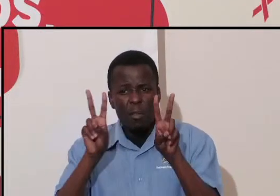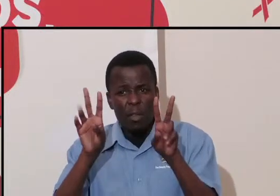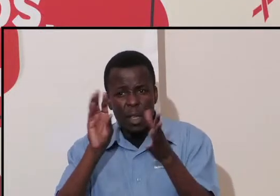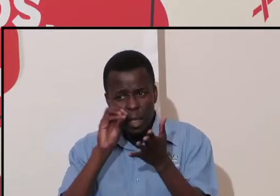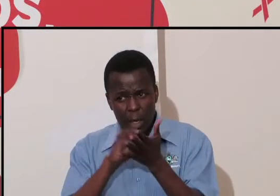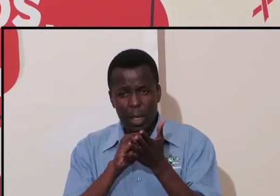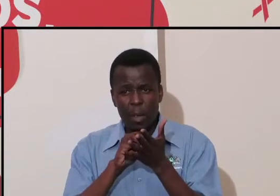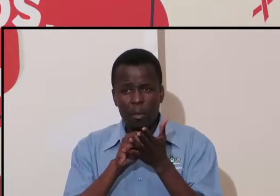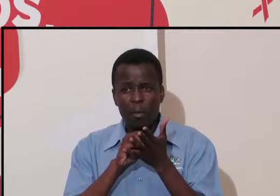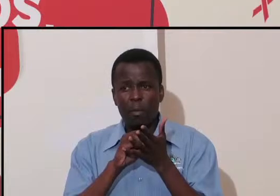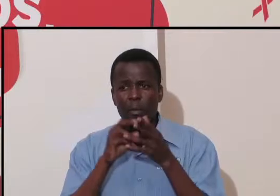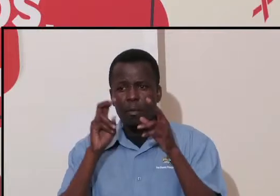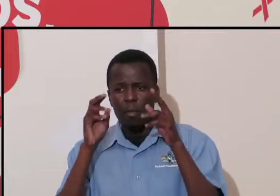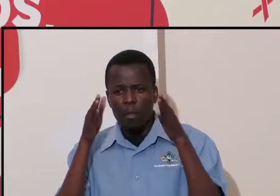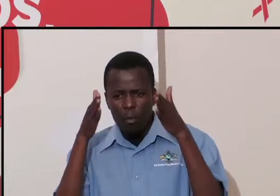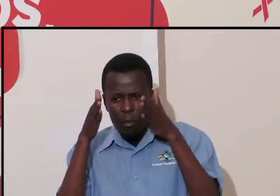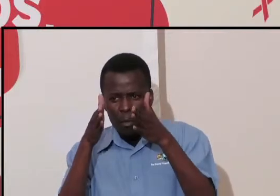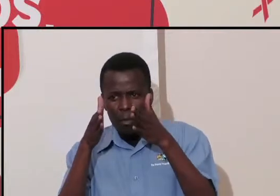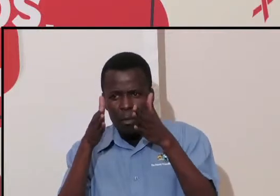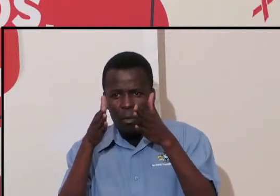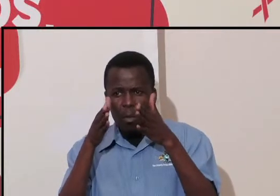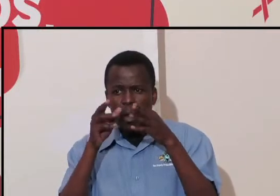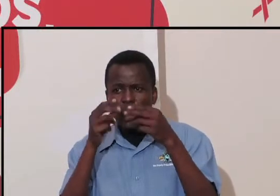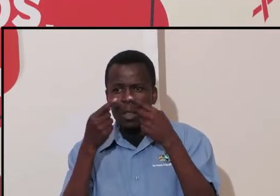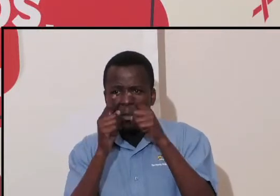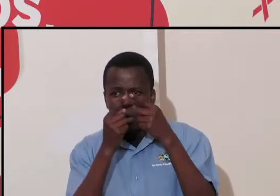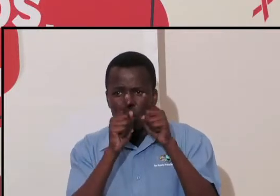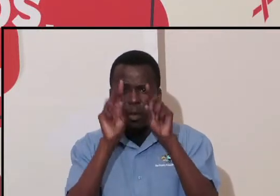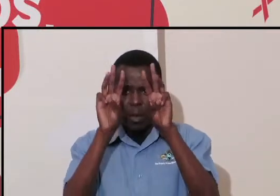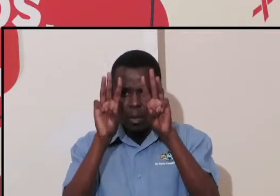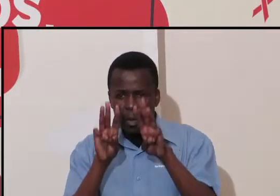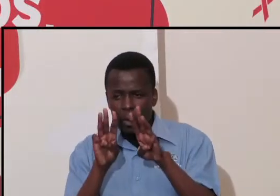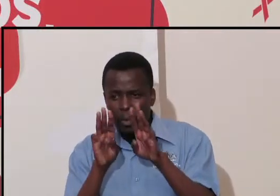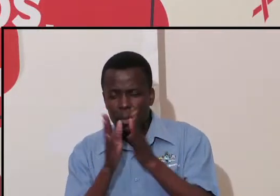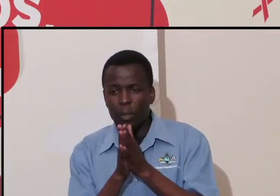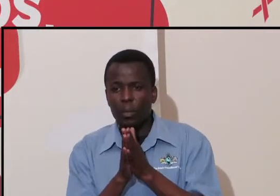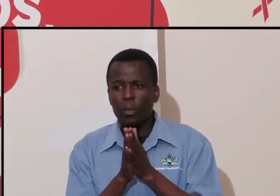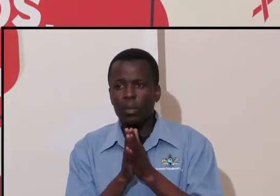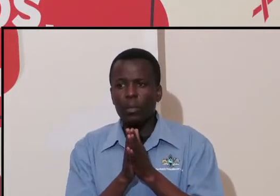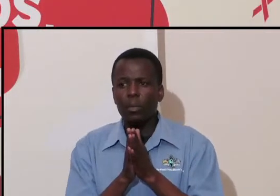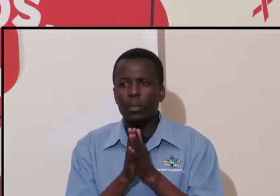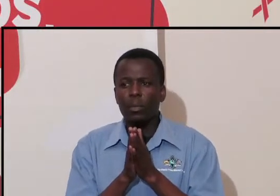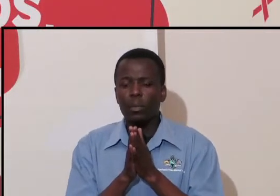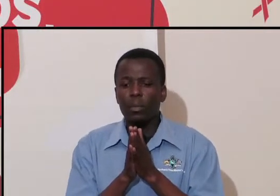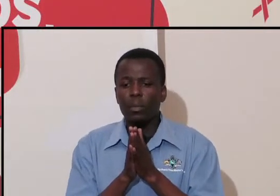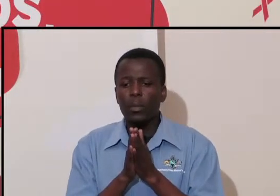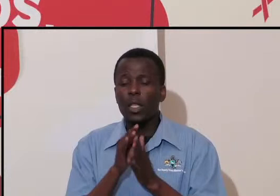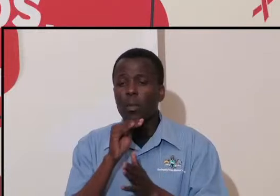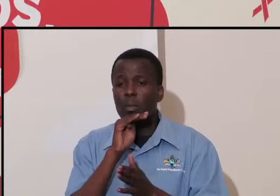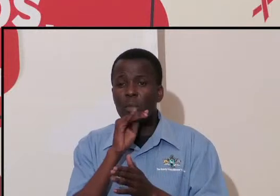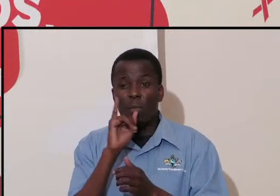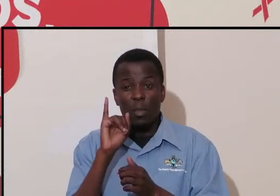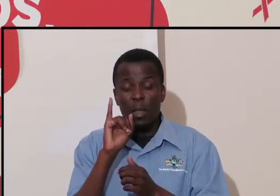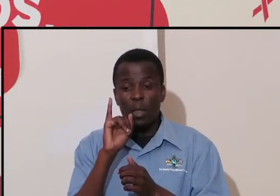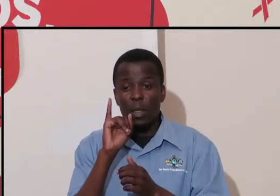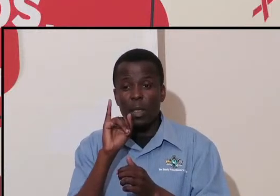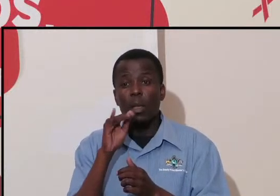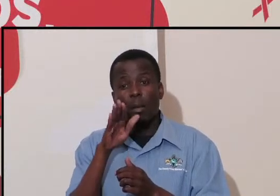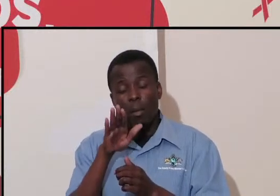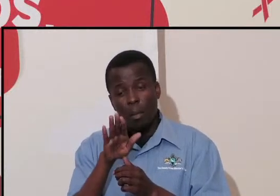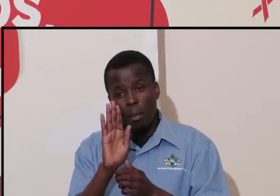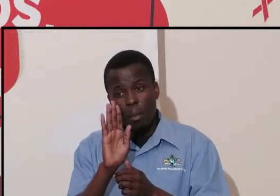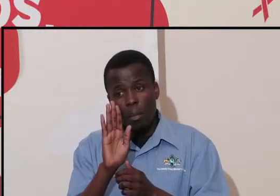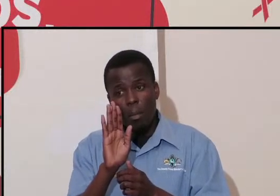areas. First, we'll focus on accomplishing the mission. Let's get it done. That means sustained,